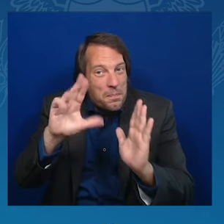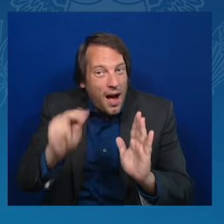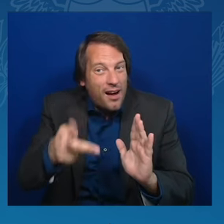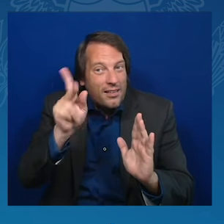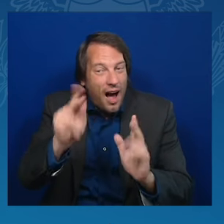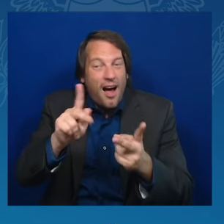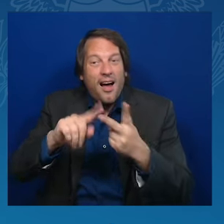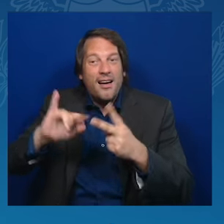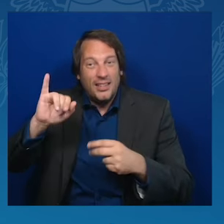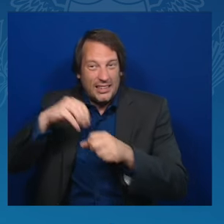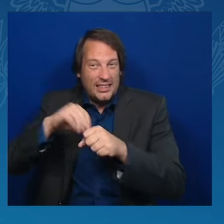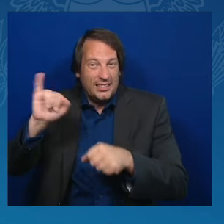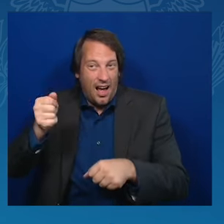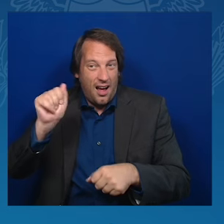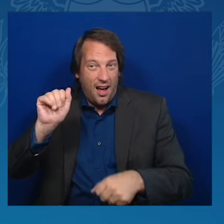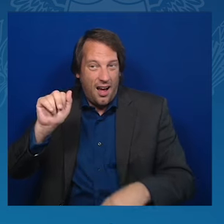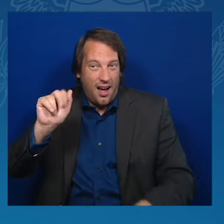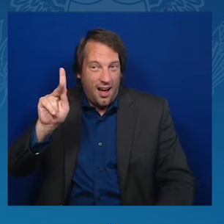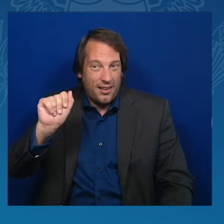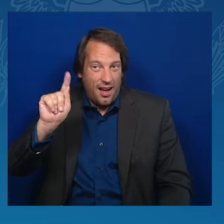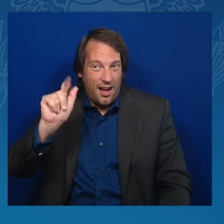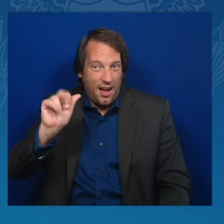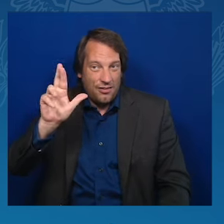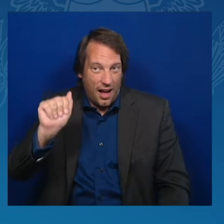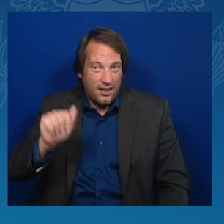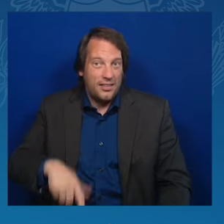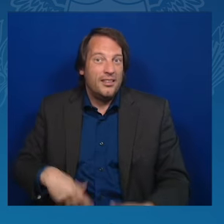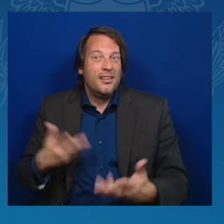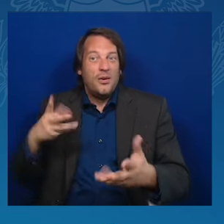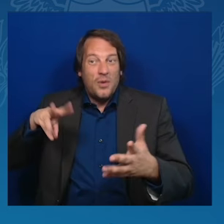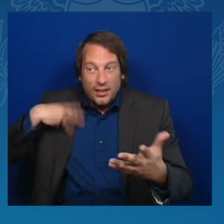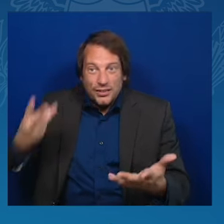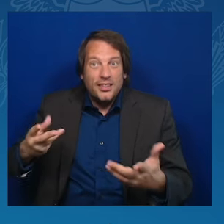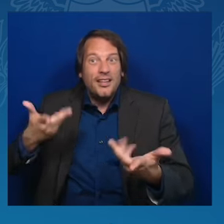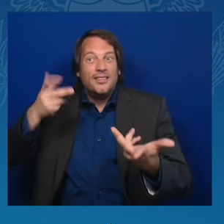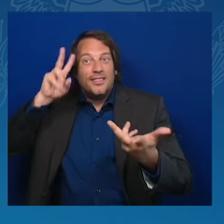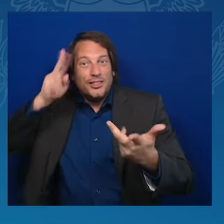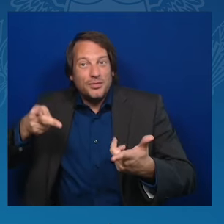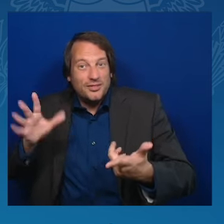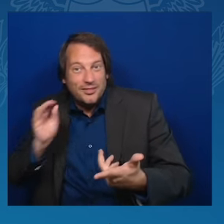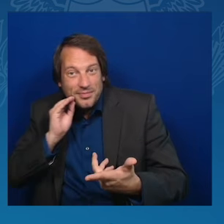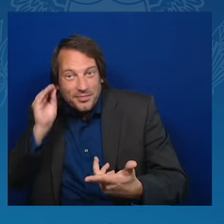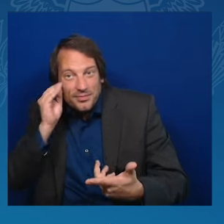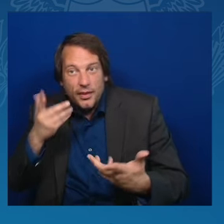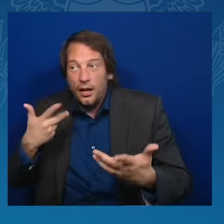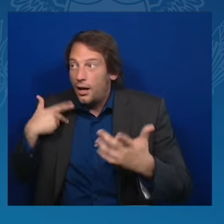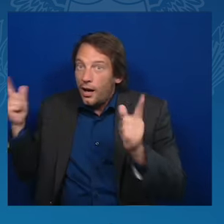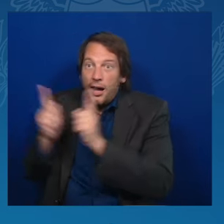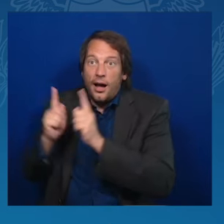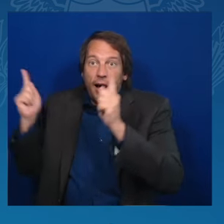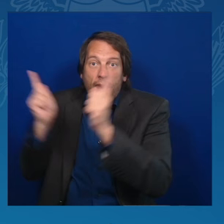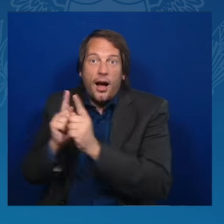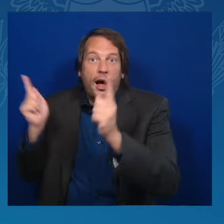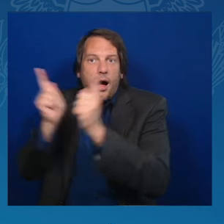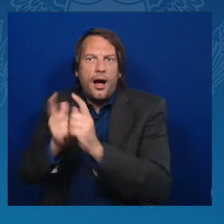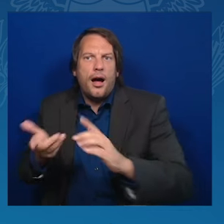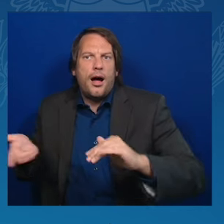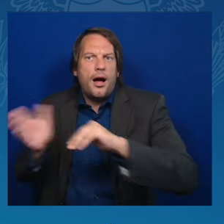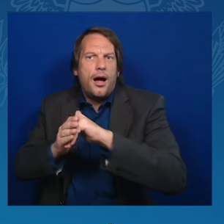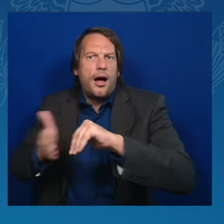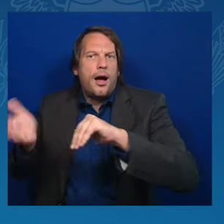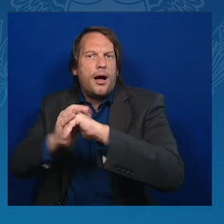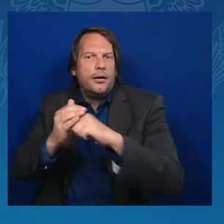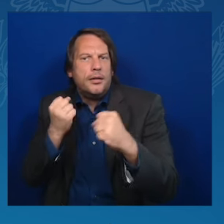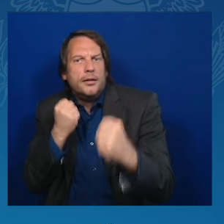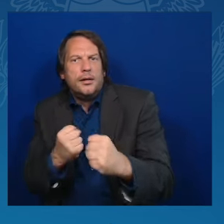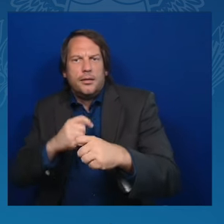upon our contributions to global security and global prosperity, from maintaining peace and stability in the Taiwan